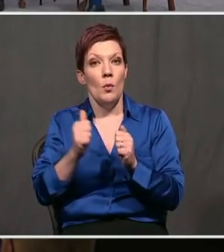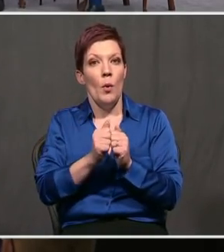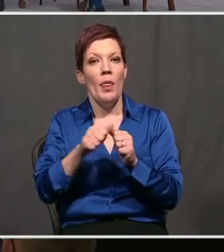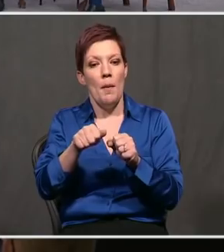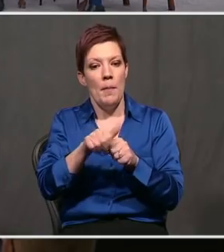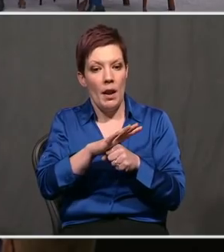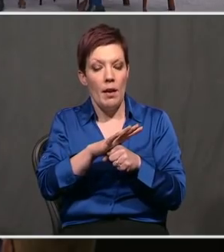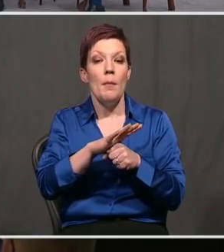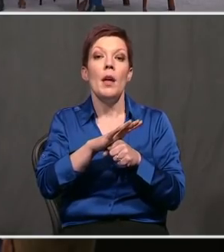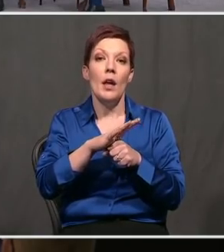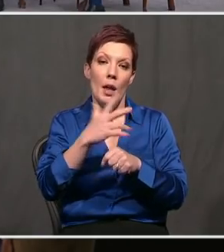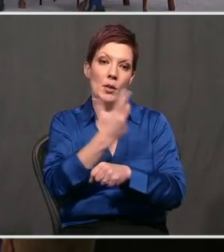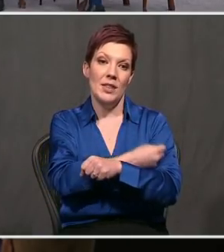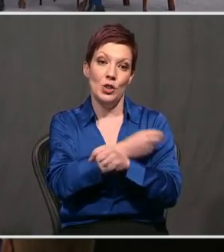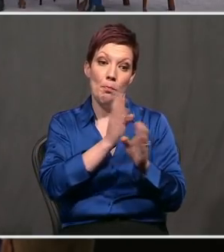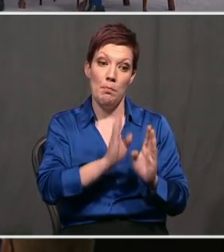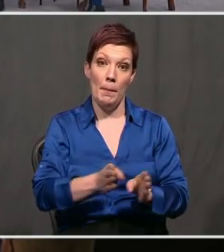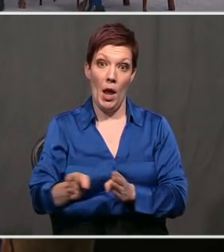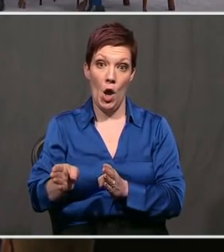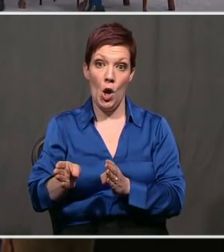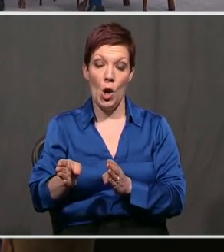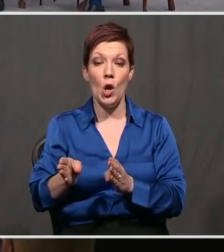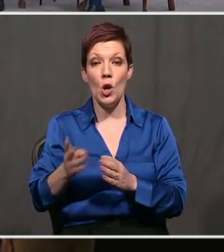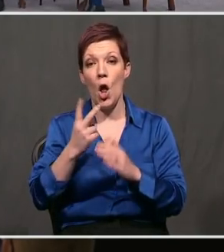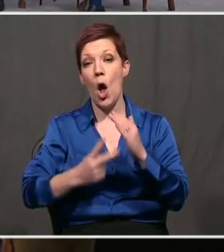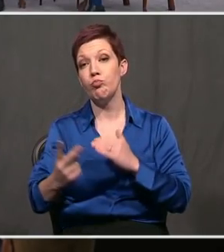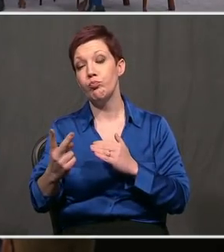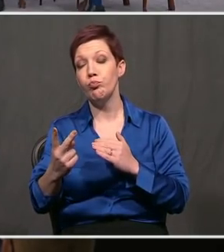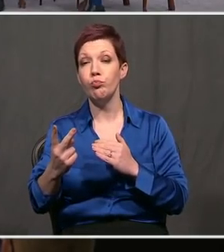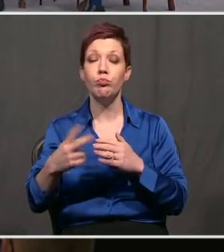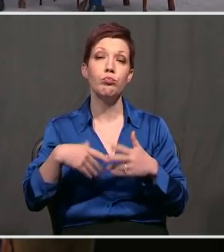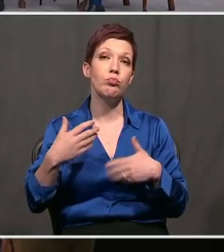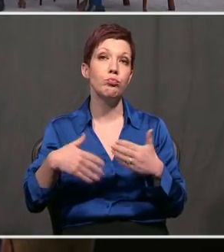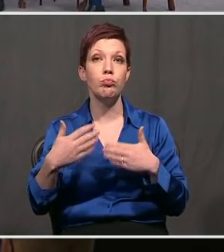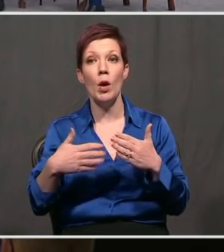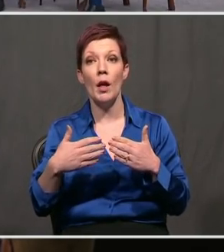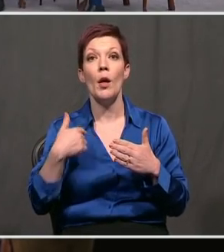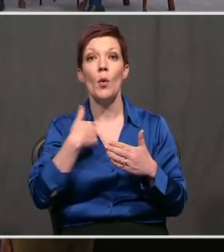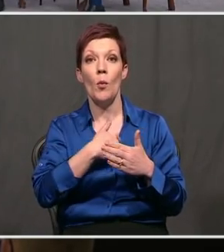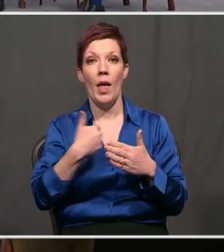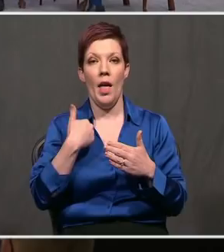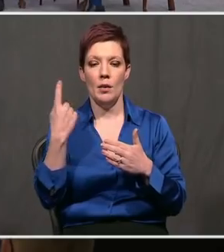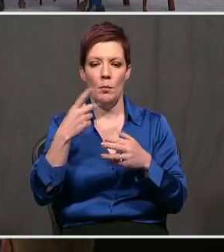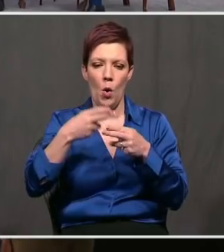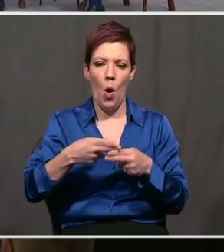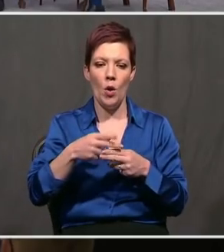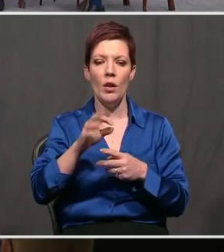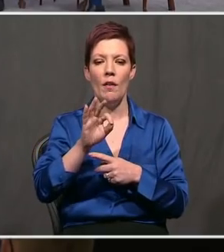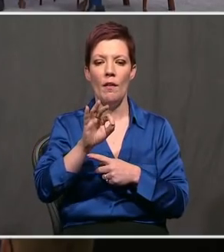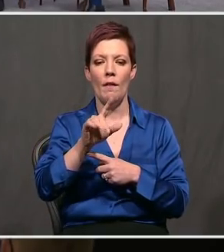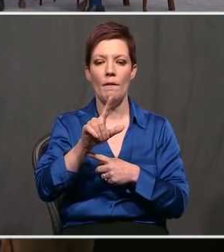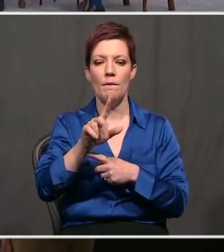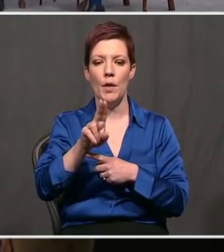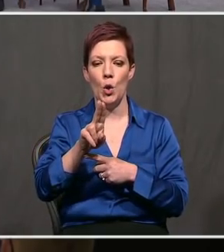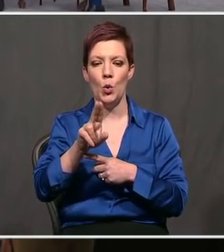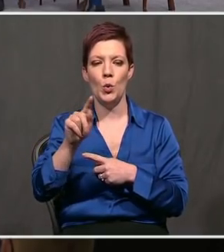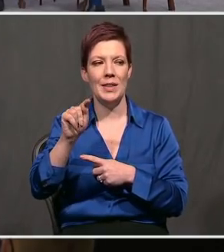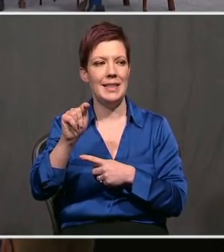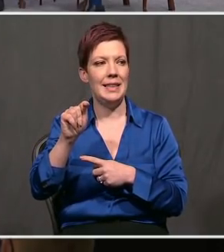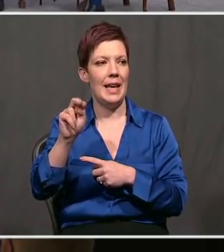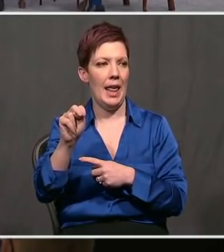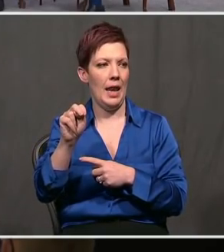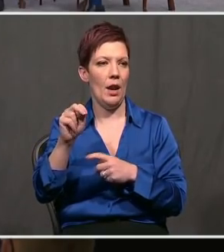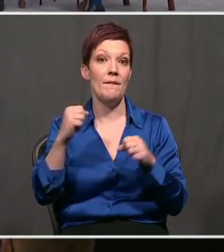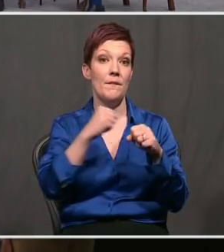preparedness by pulling up something we call Fight Flu TN. And we do once a year